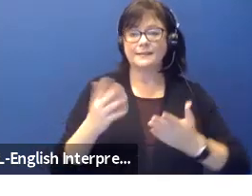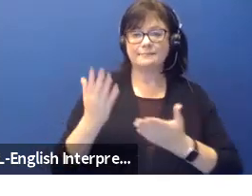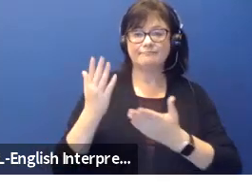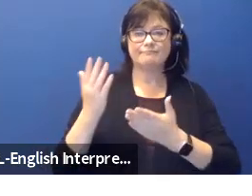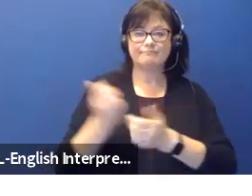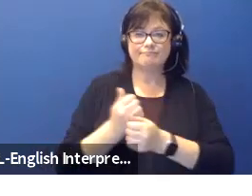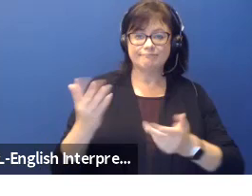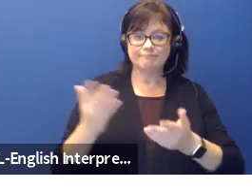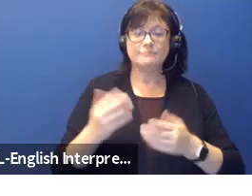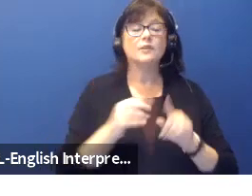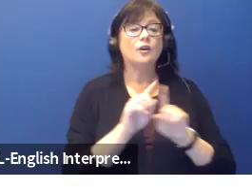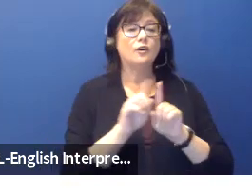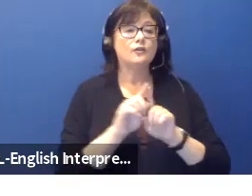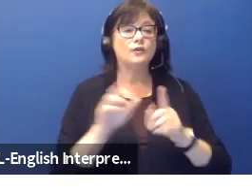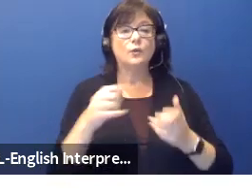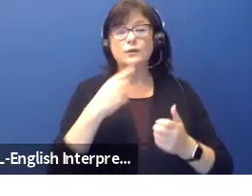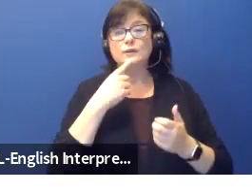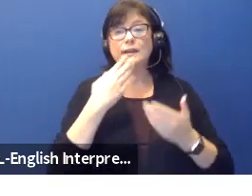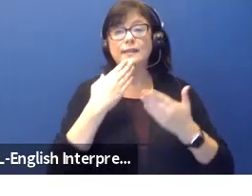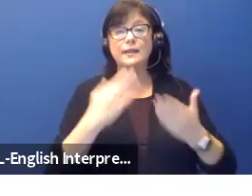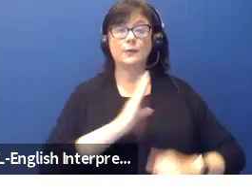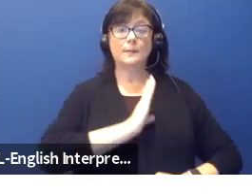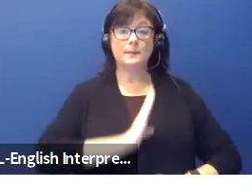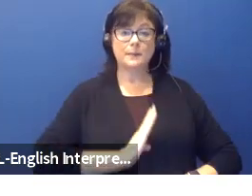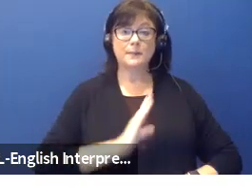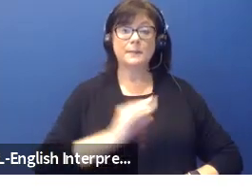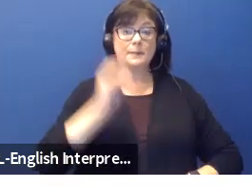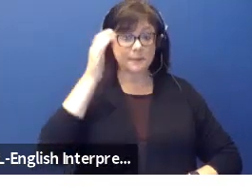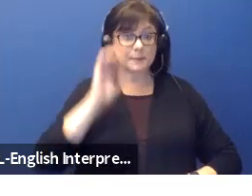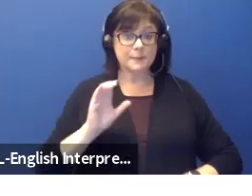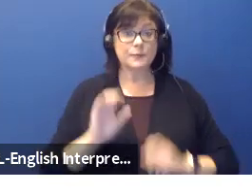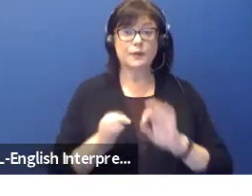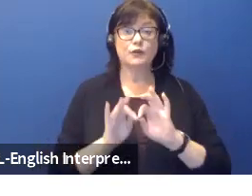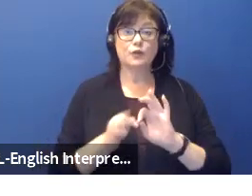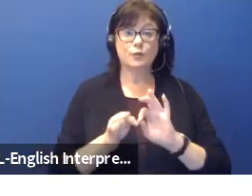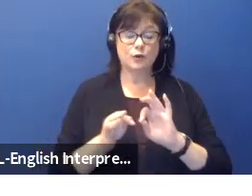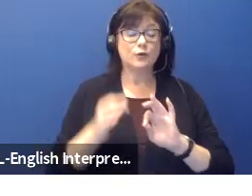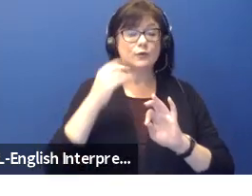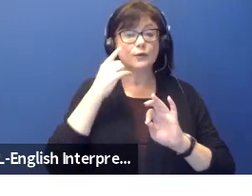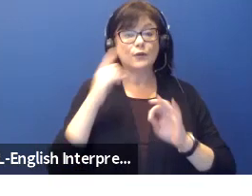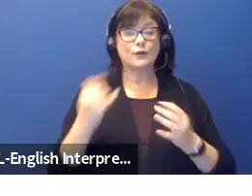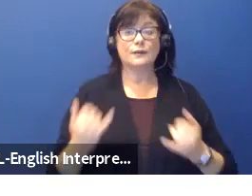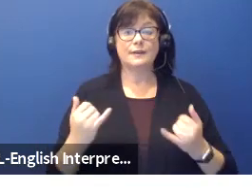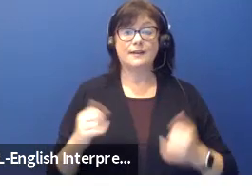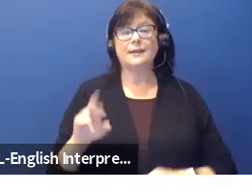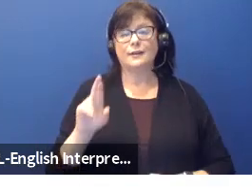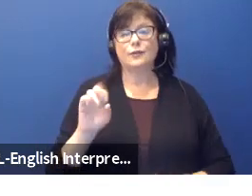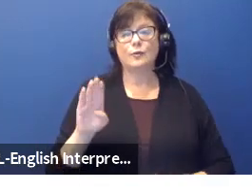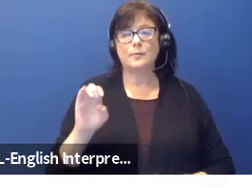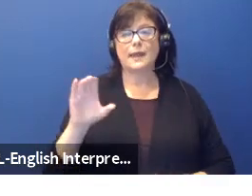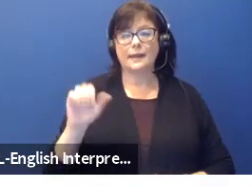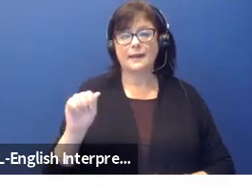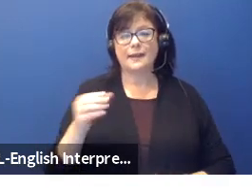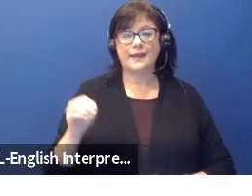Rebecca and Carolyn, our ASL interpreters, for being here with us today as well. And in